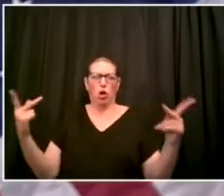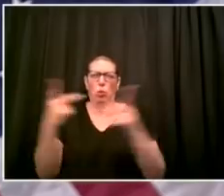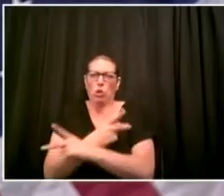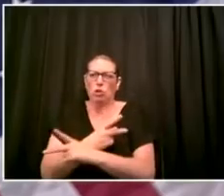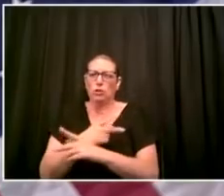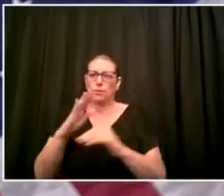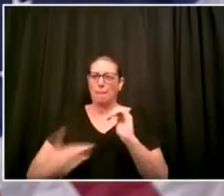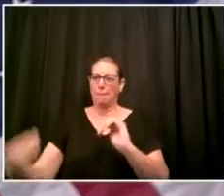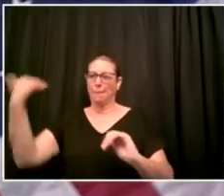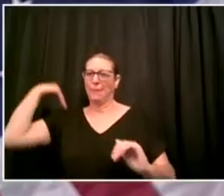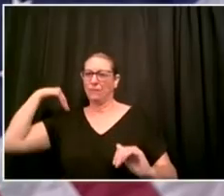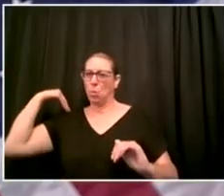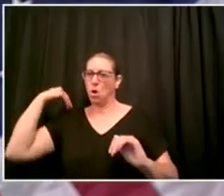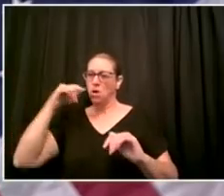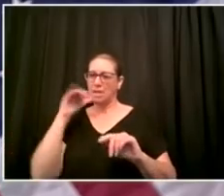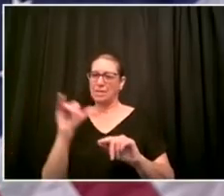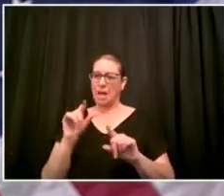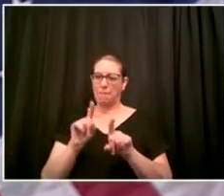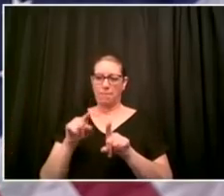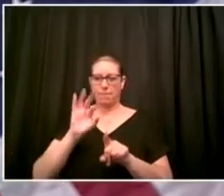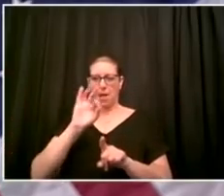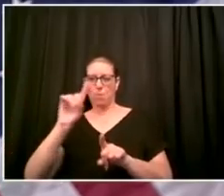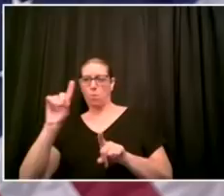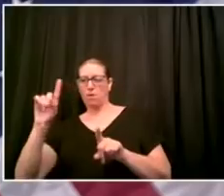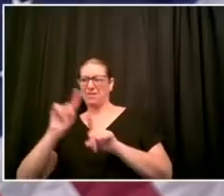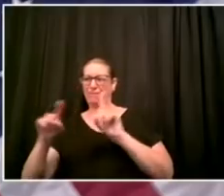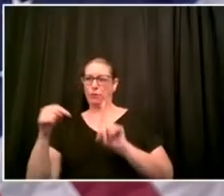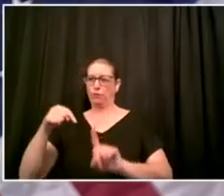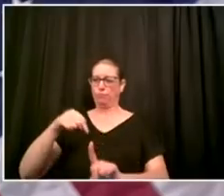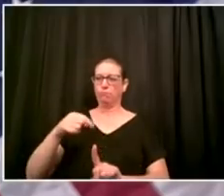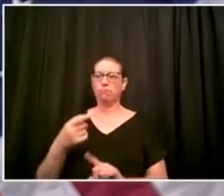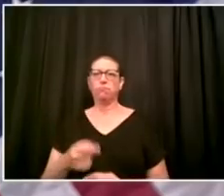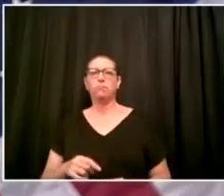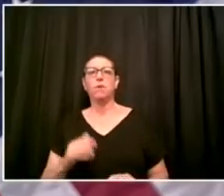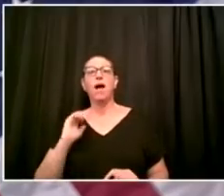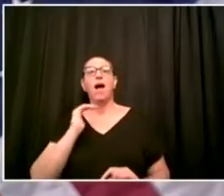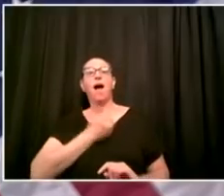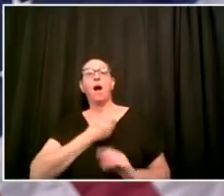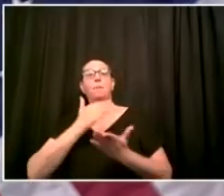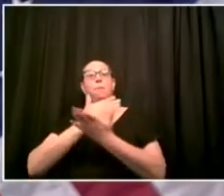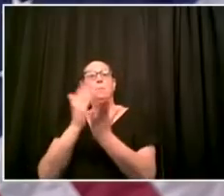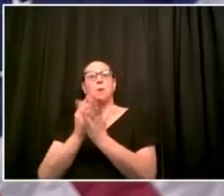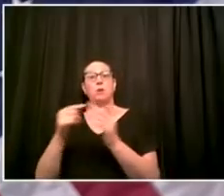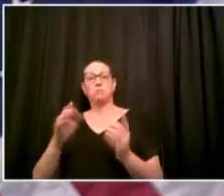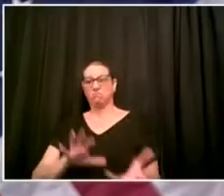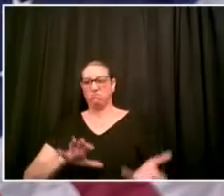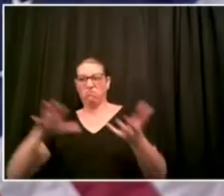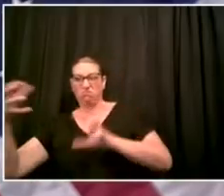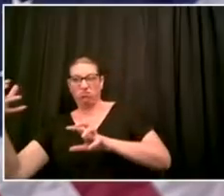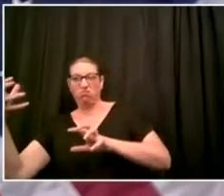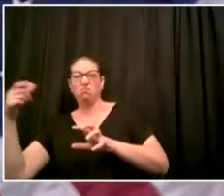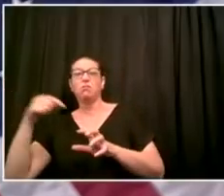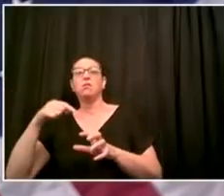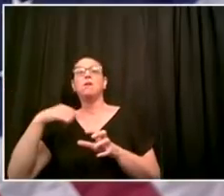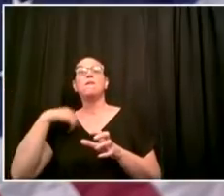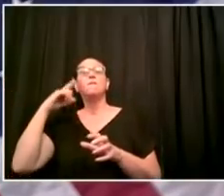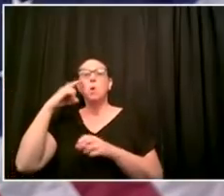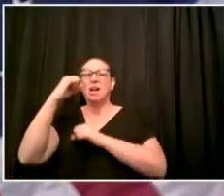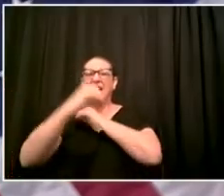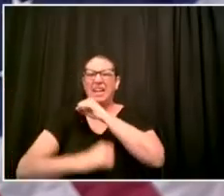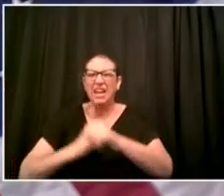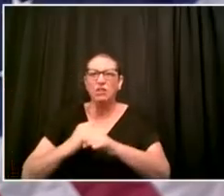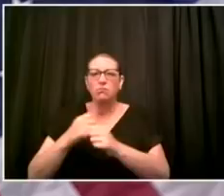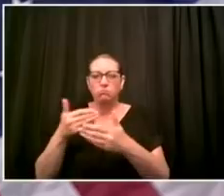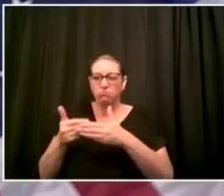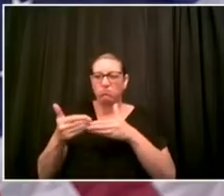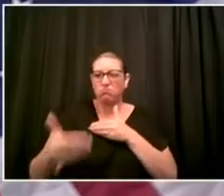situation for years. So this borrowing capacity is to give us a fallback no matter what happens up ahead. But I don't